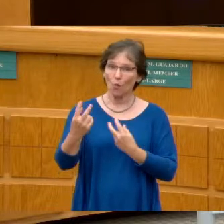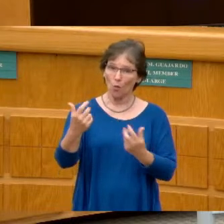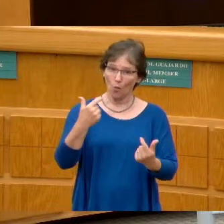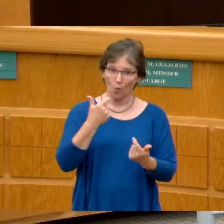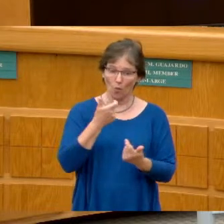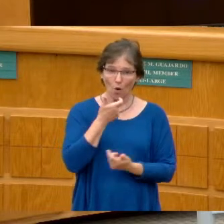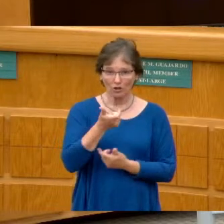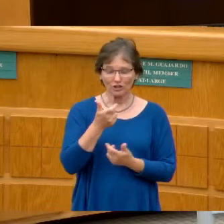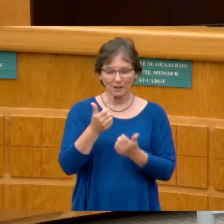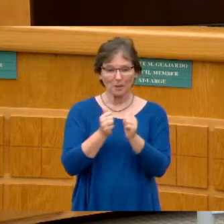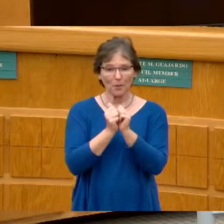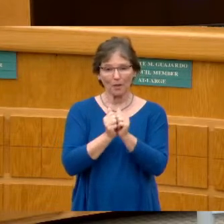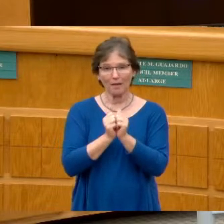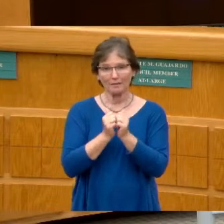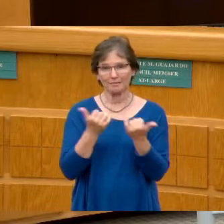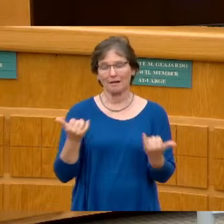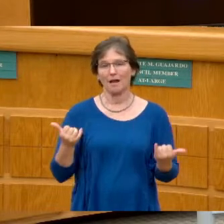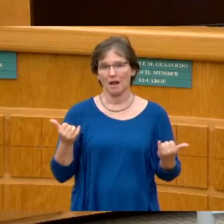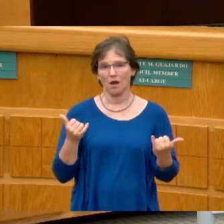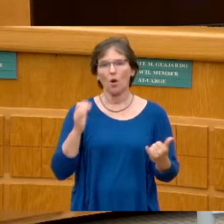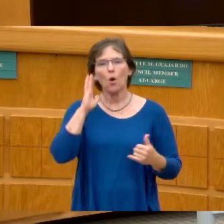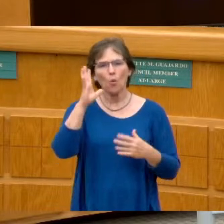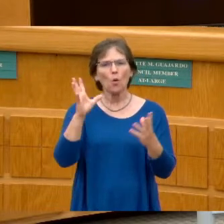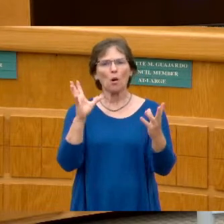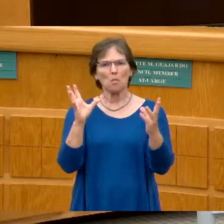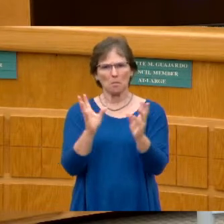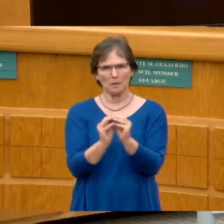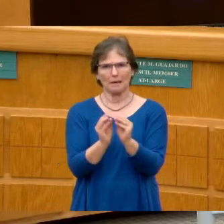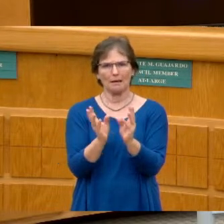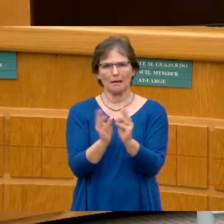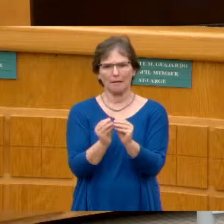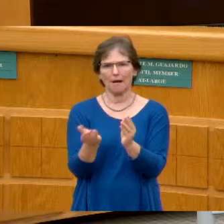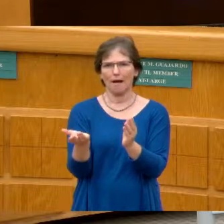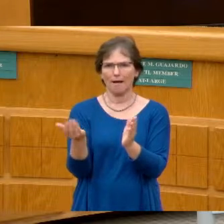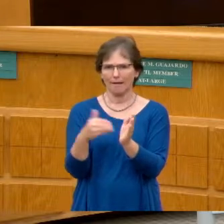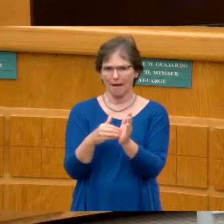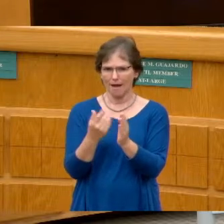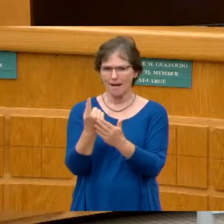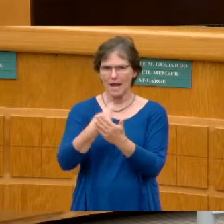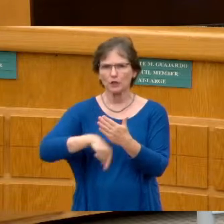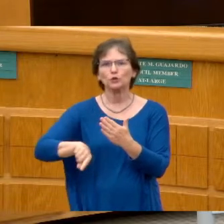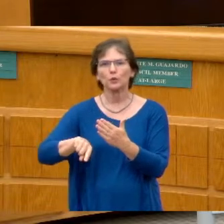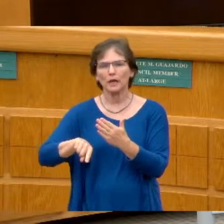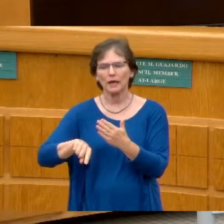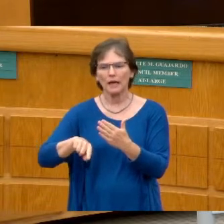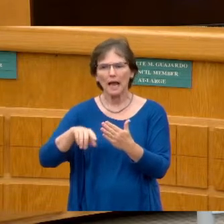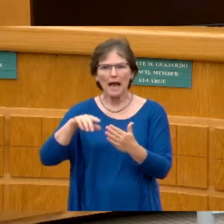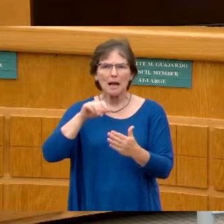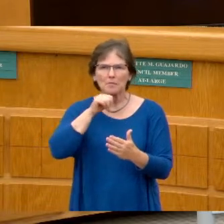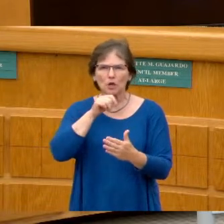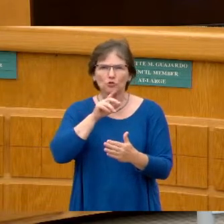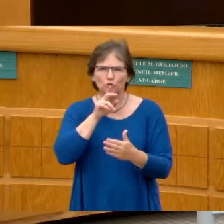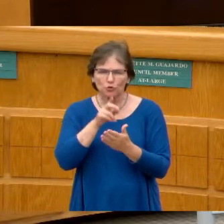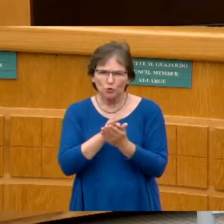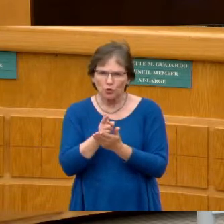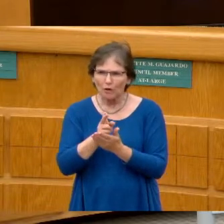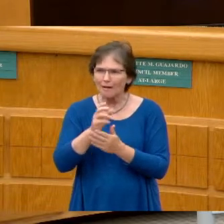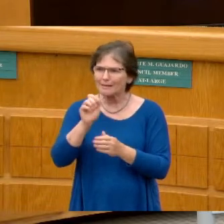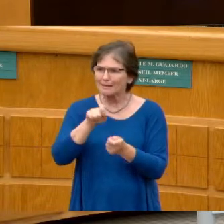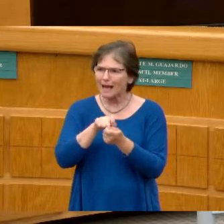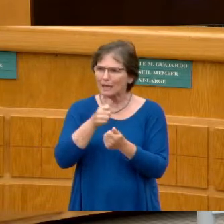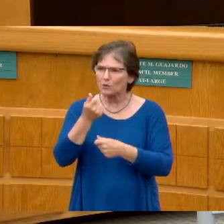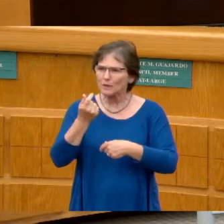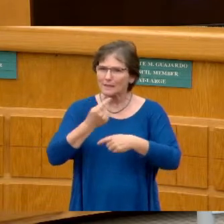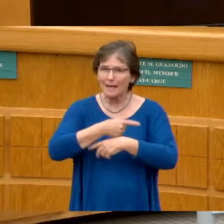do know that we have, some that are coming from these places to the hospital. I don't have an exact number. Thank